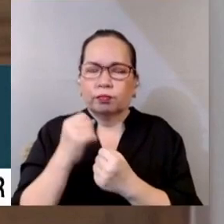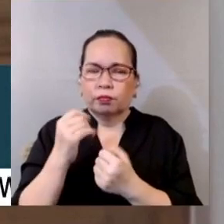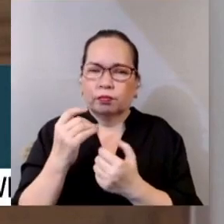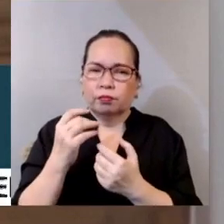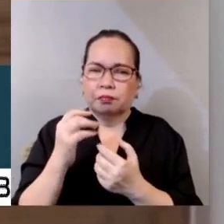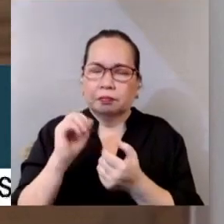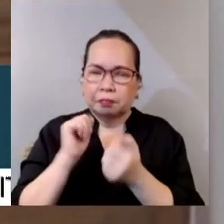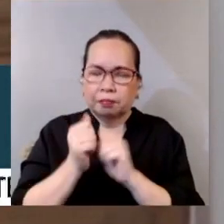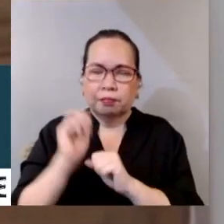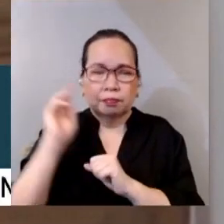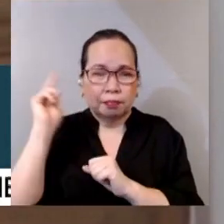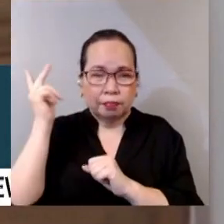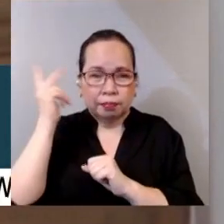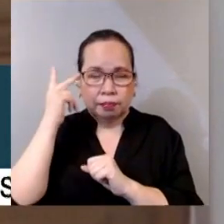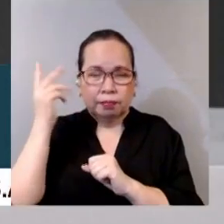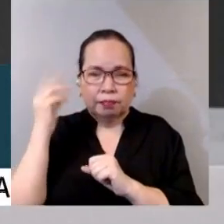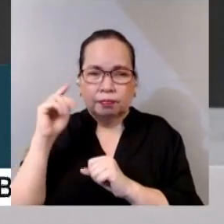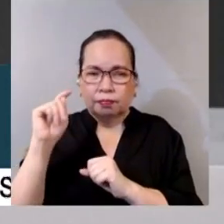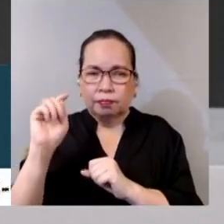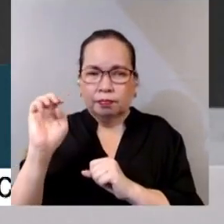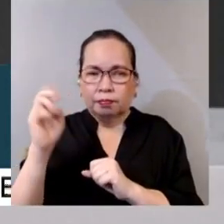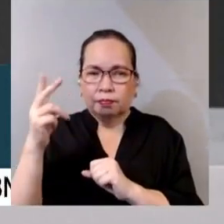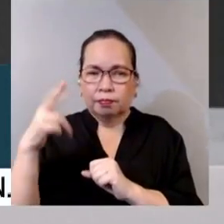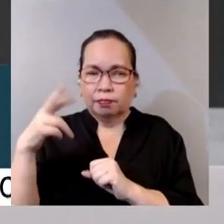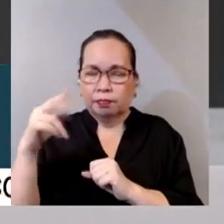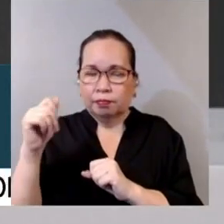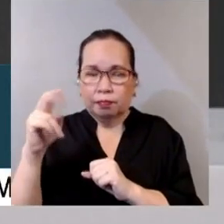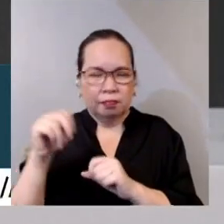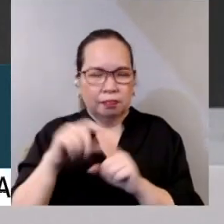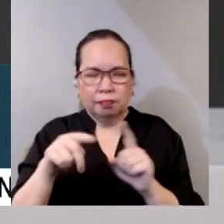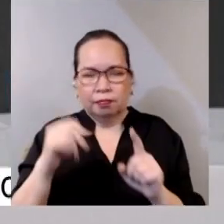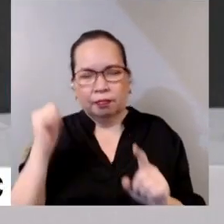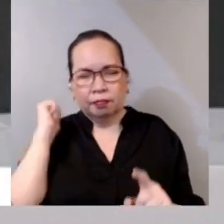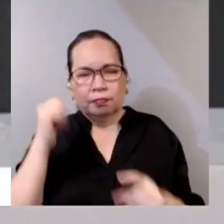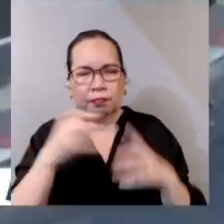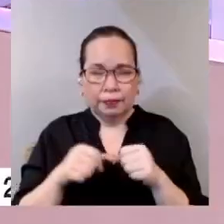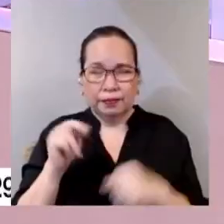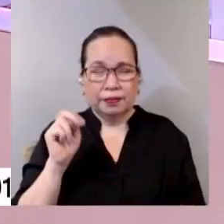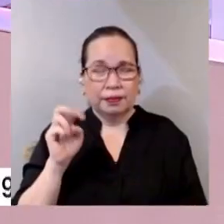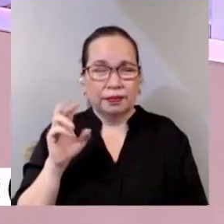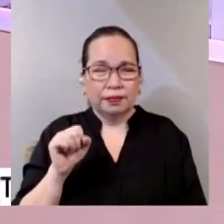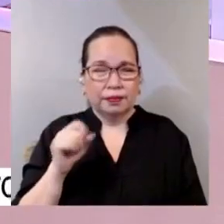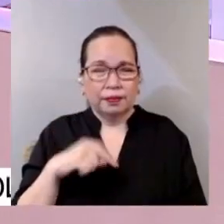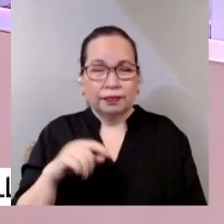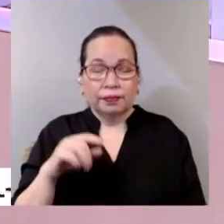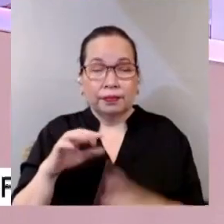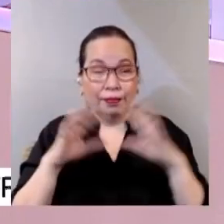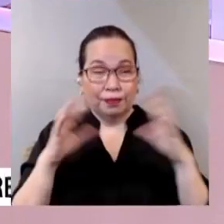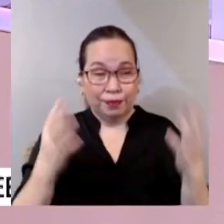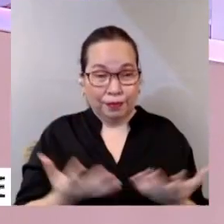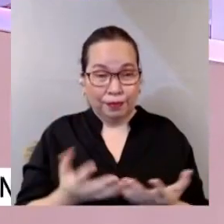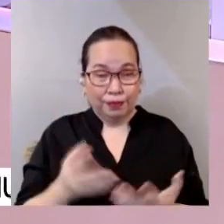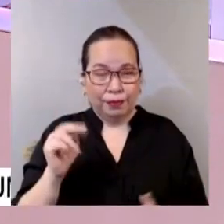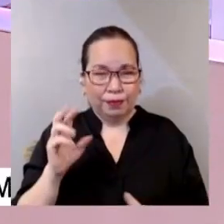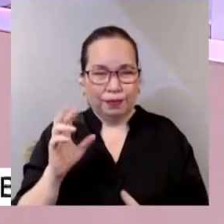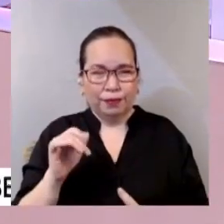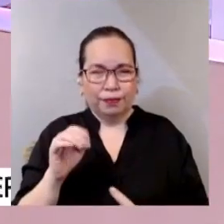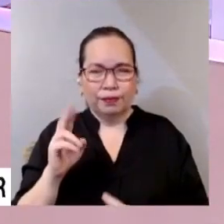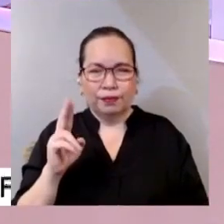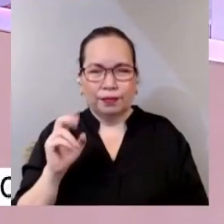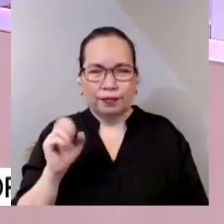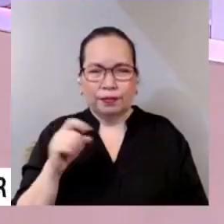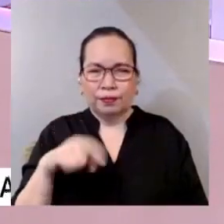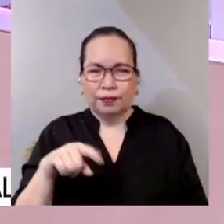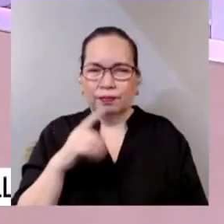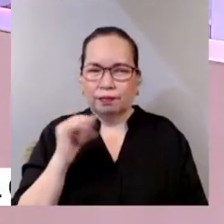U.S. officials have rejected. Patsy Widakuswara, VOA News, New York. The U.S. Federal Reserve leaves interest rates